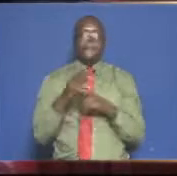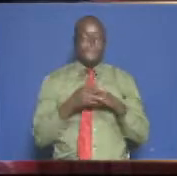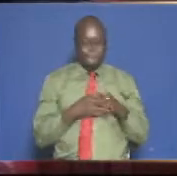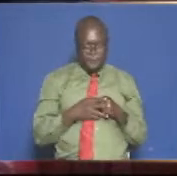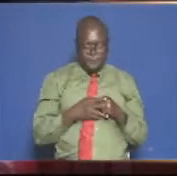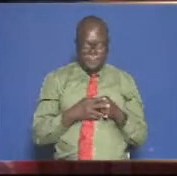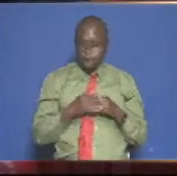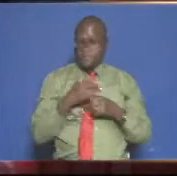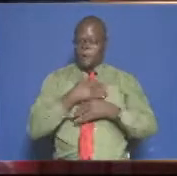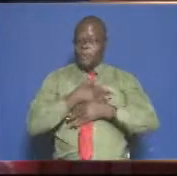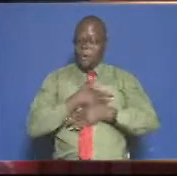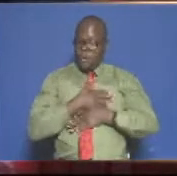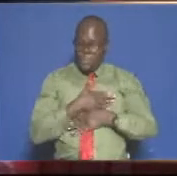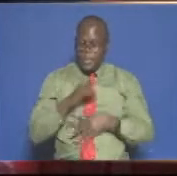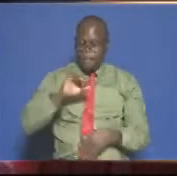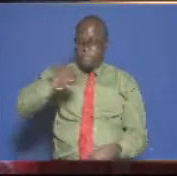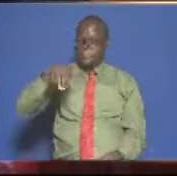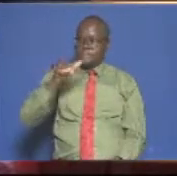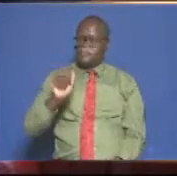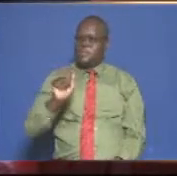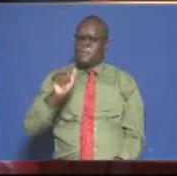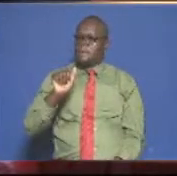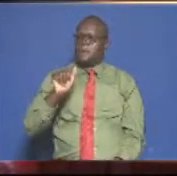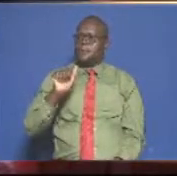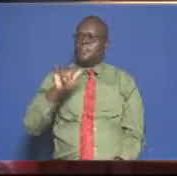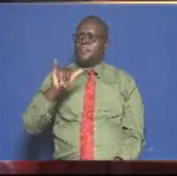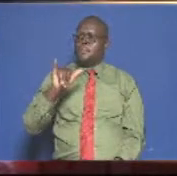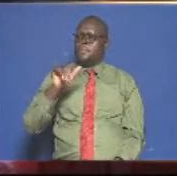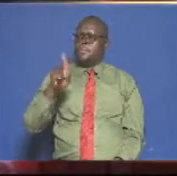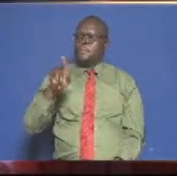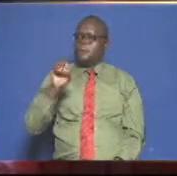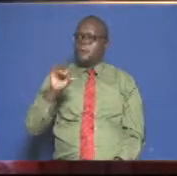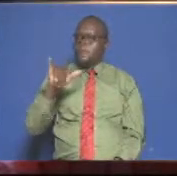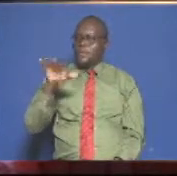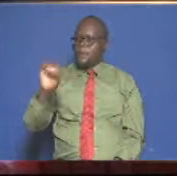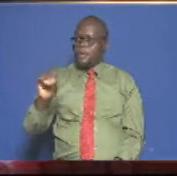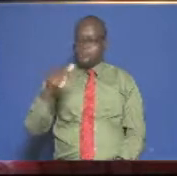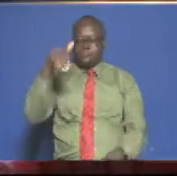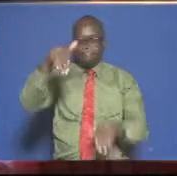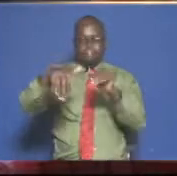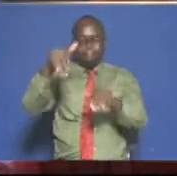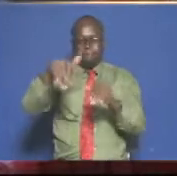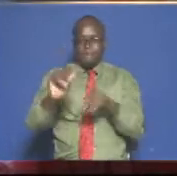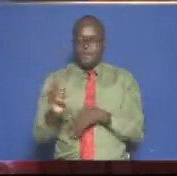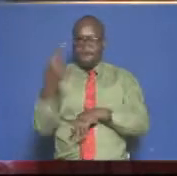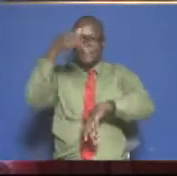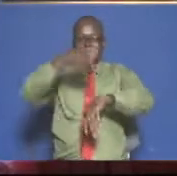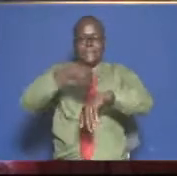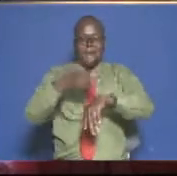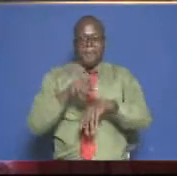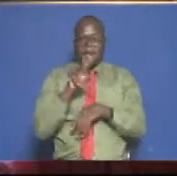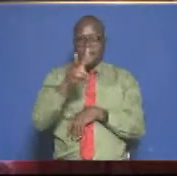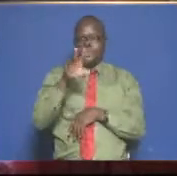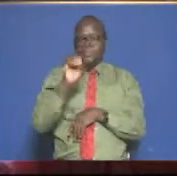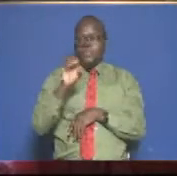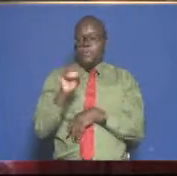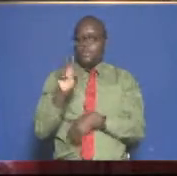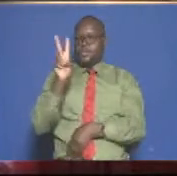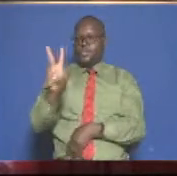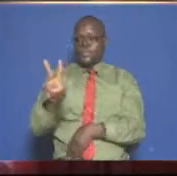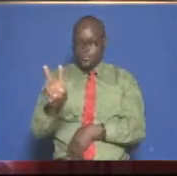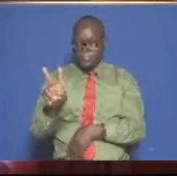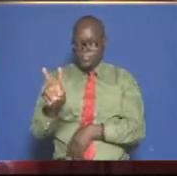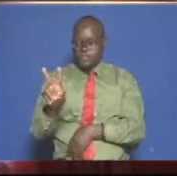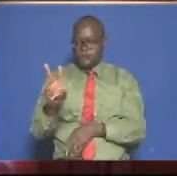The Honorable Jacoyo, Mr. Speaker, was elected a Member of Parliament for the first time in 2002